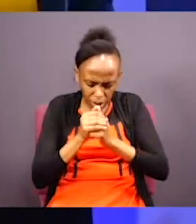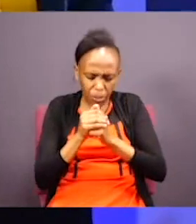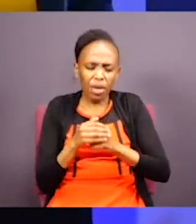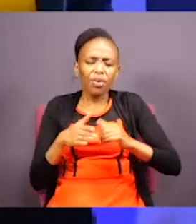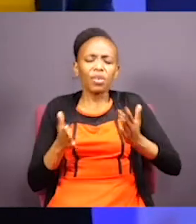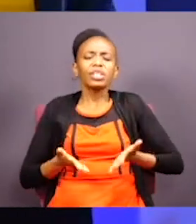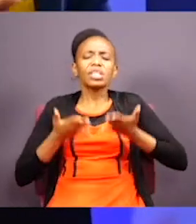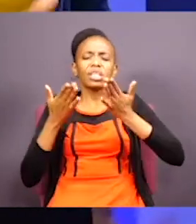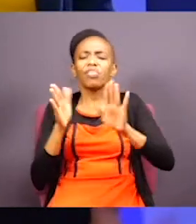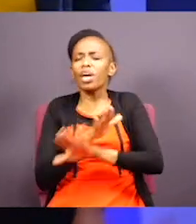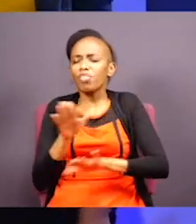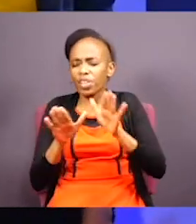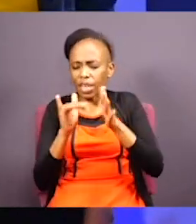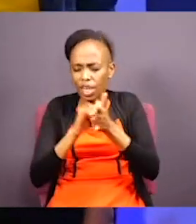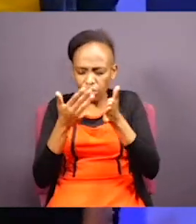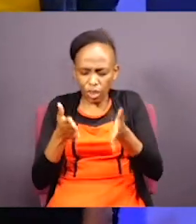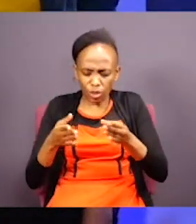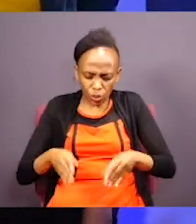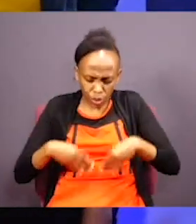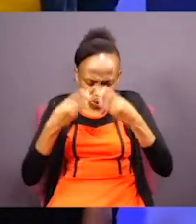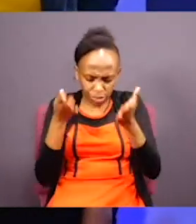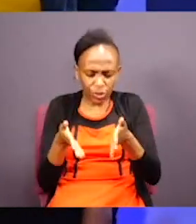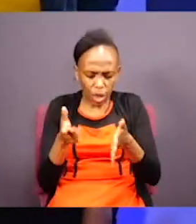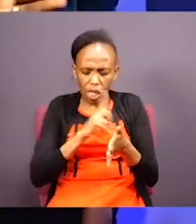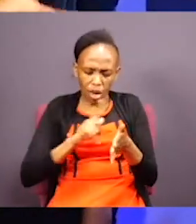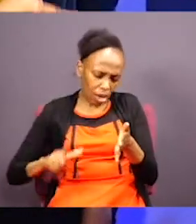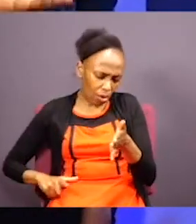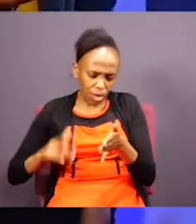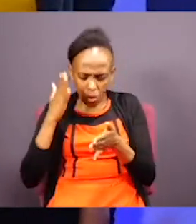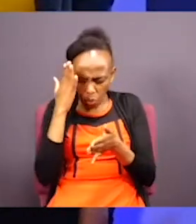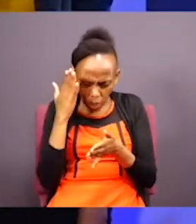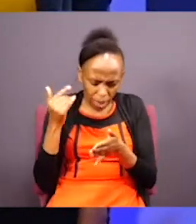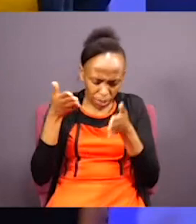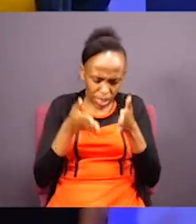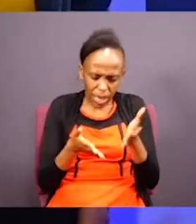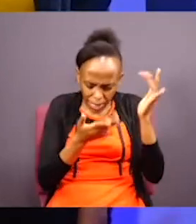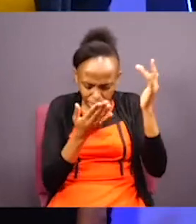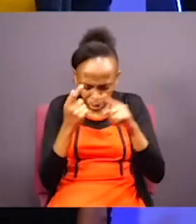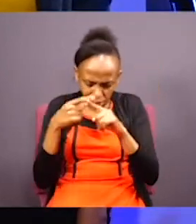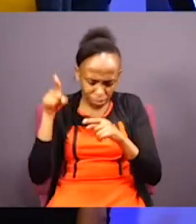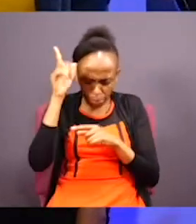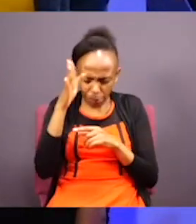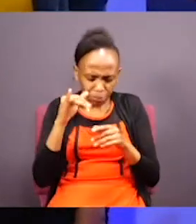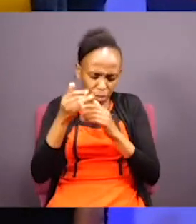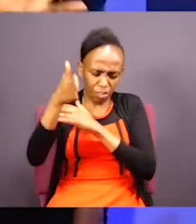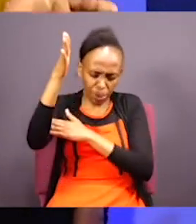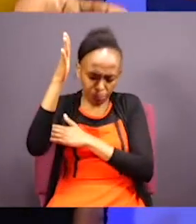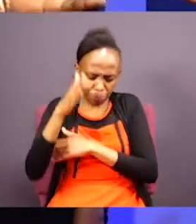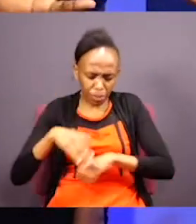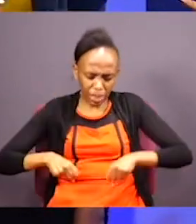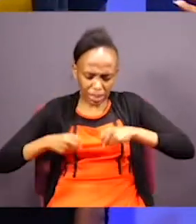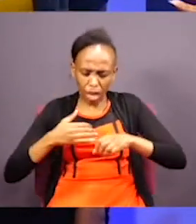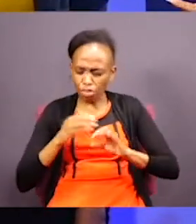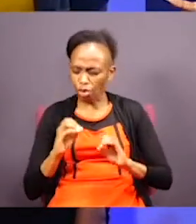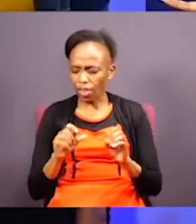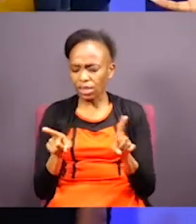Father, everything that we are here to offer today. Lord, because we are here expecting from you. Jehovah Master, there is none like you. There